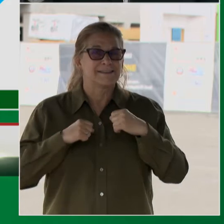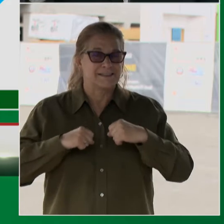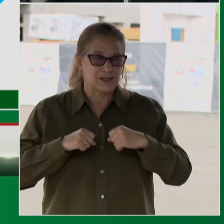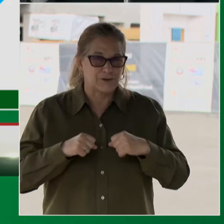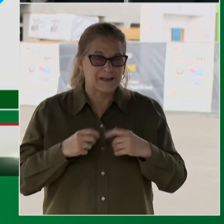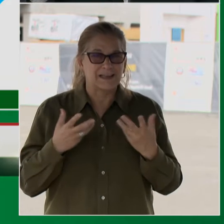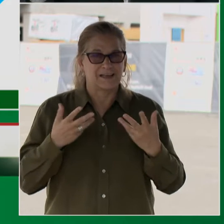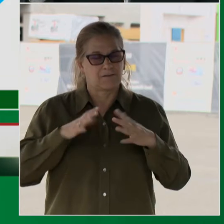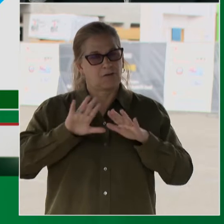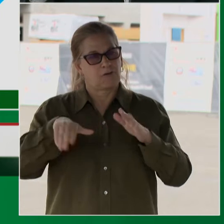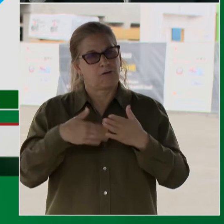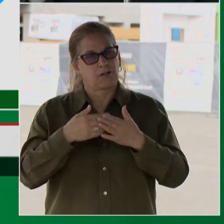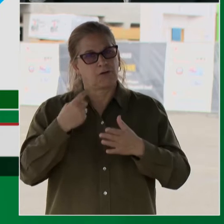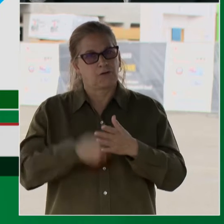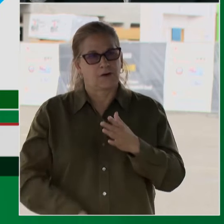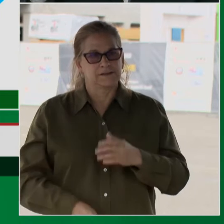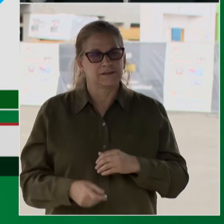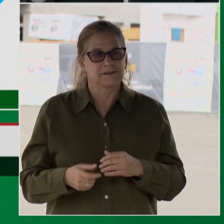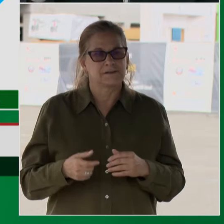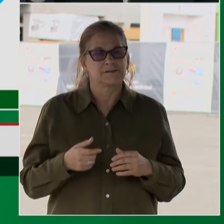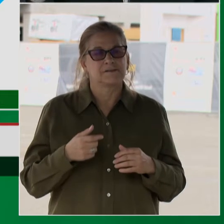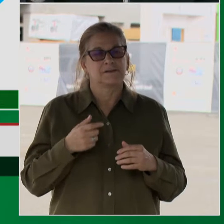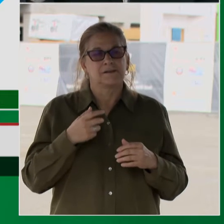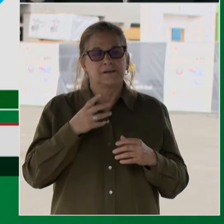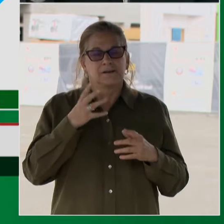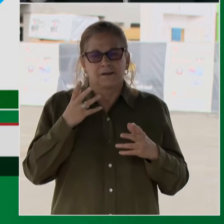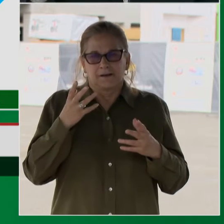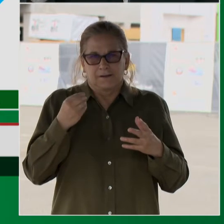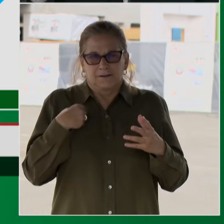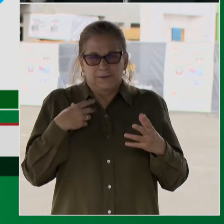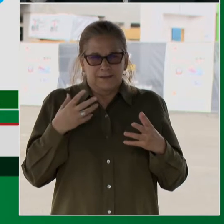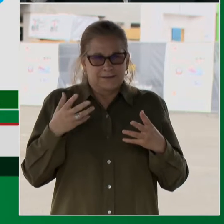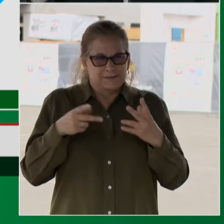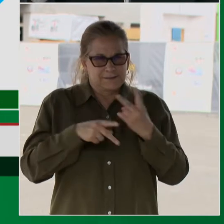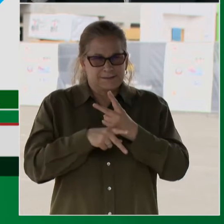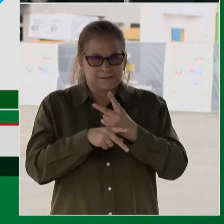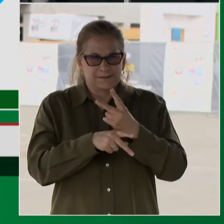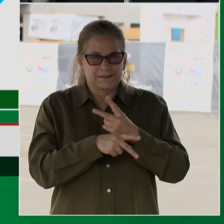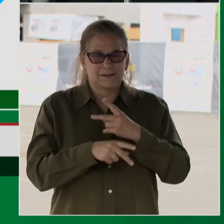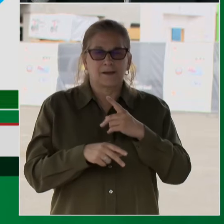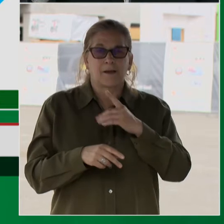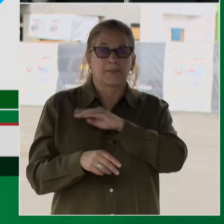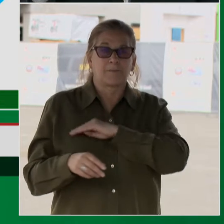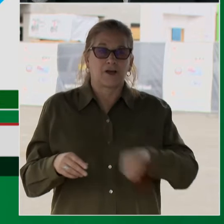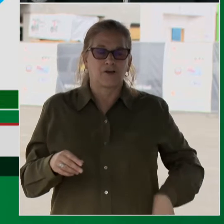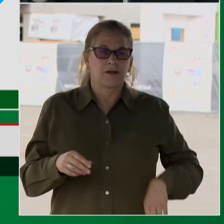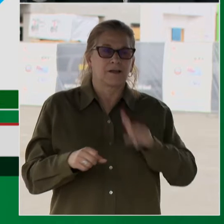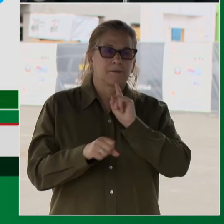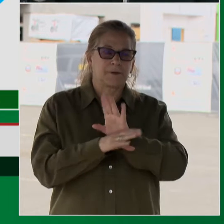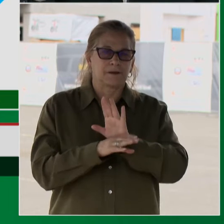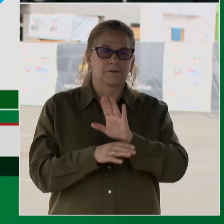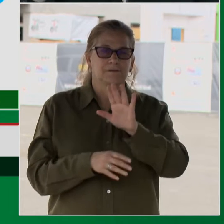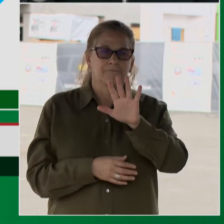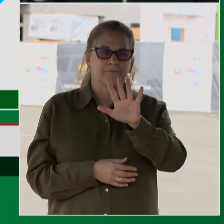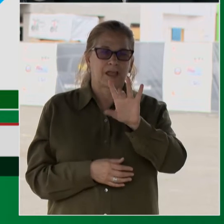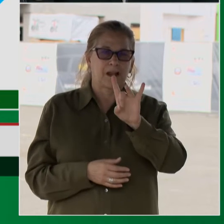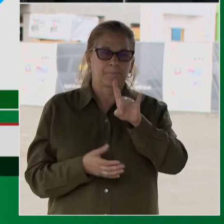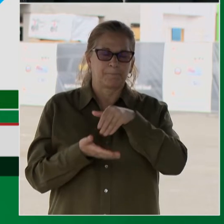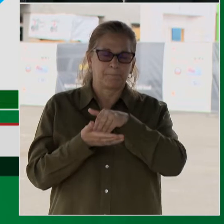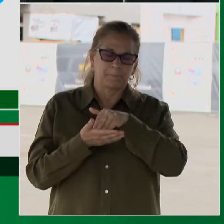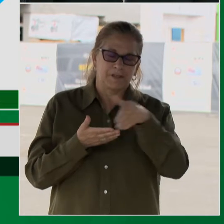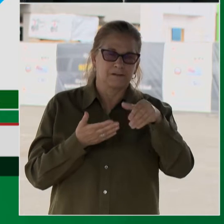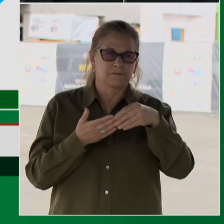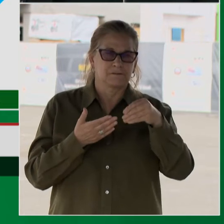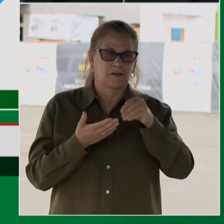the Neighborhood Prosperity Fund by providing $58 million in capital investment to accelerate the delivery of small, medium, and